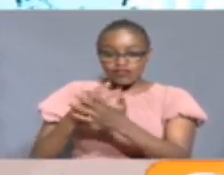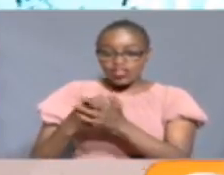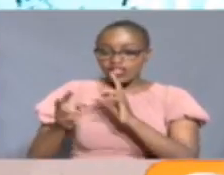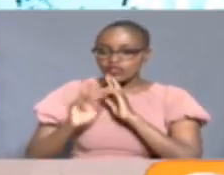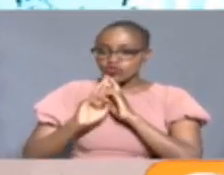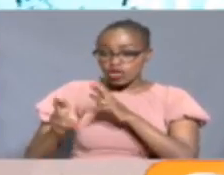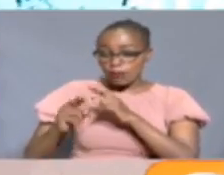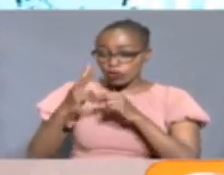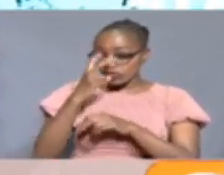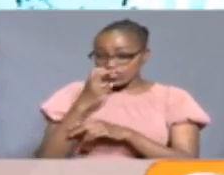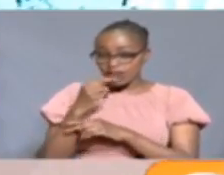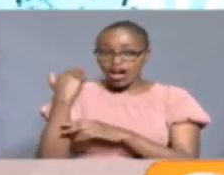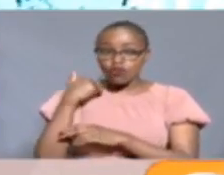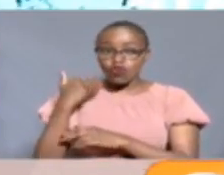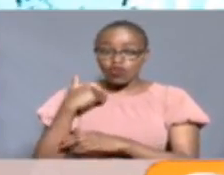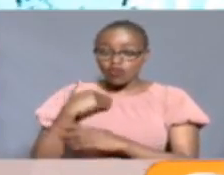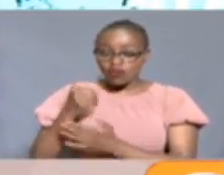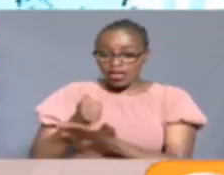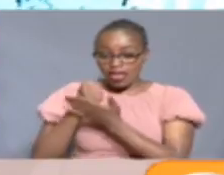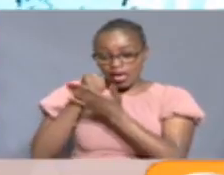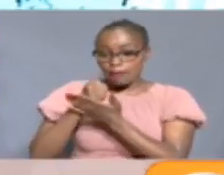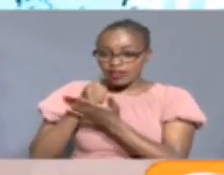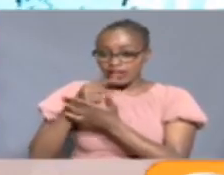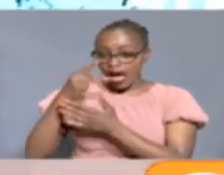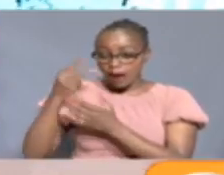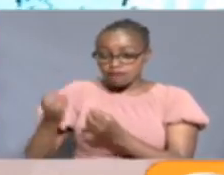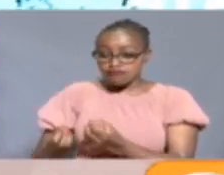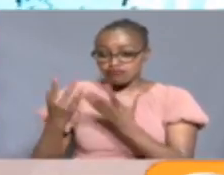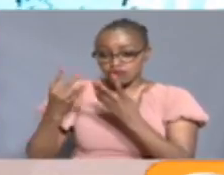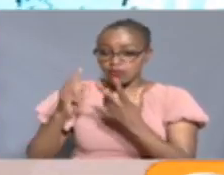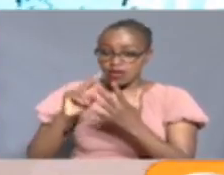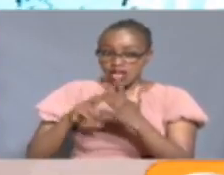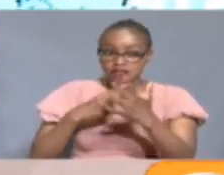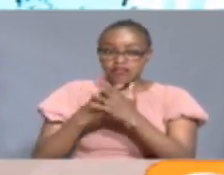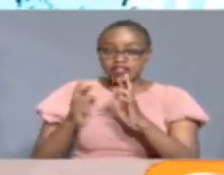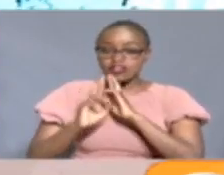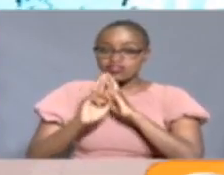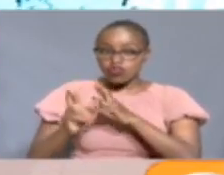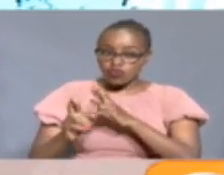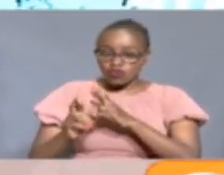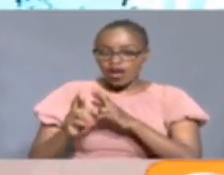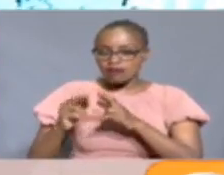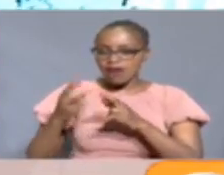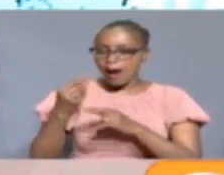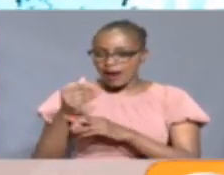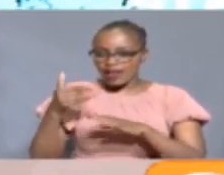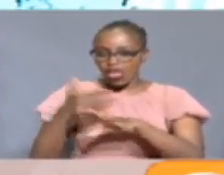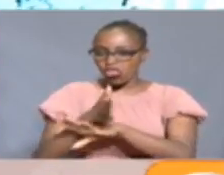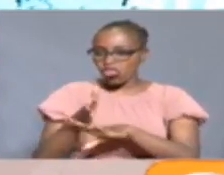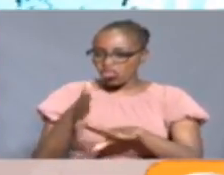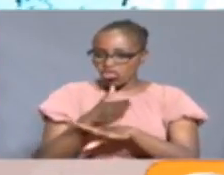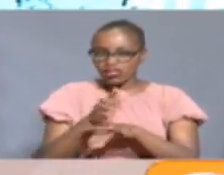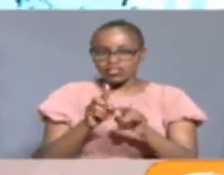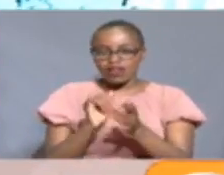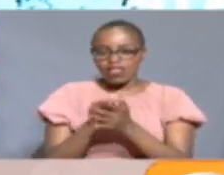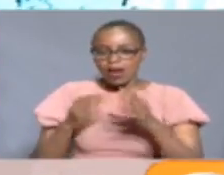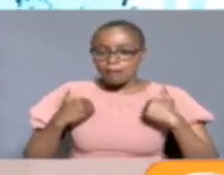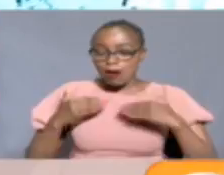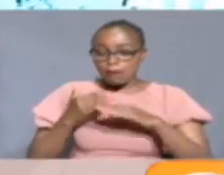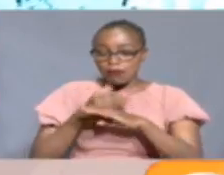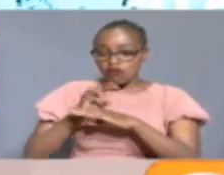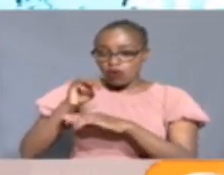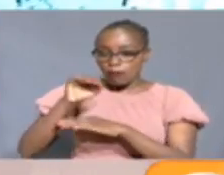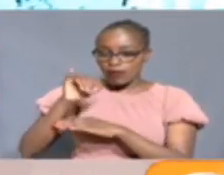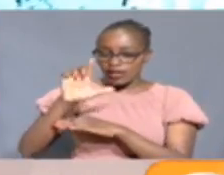suspicious proceeds of crime, aiding and abetting terrorism, and failure to report money laundering. The manager denied the charges before Milimani